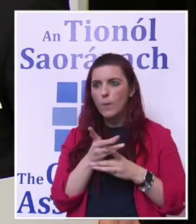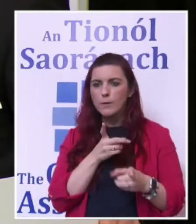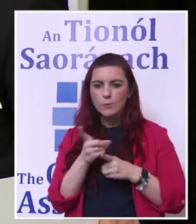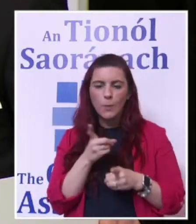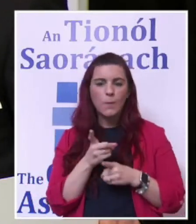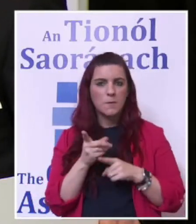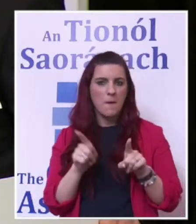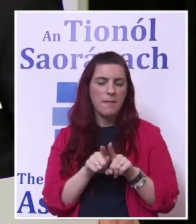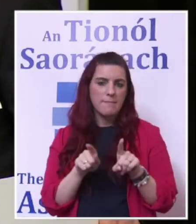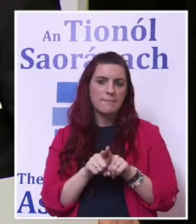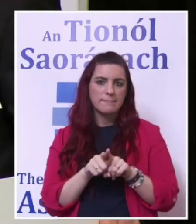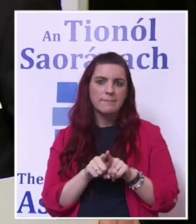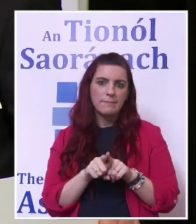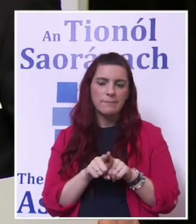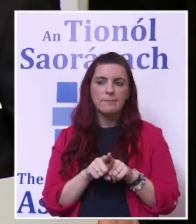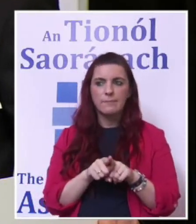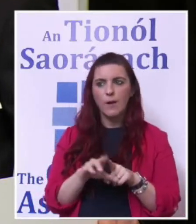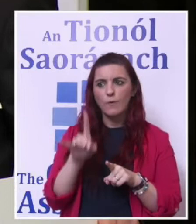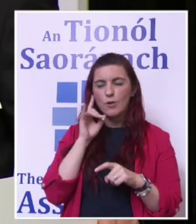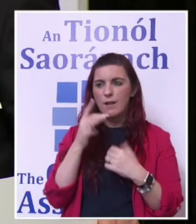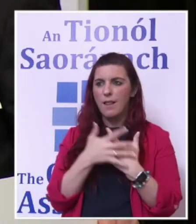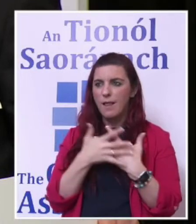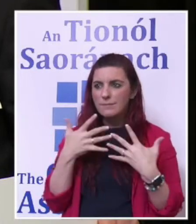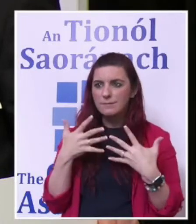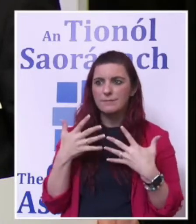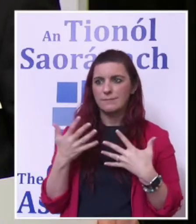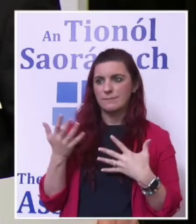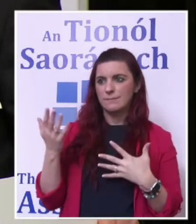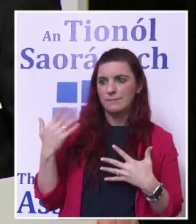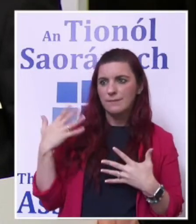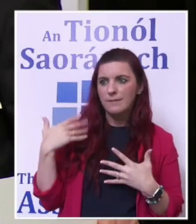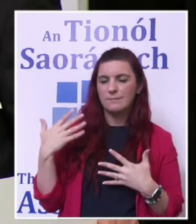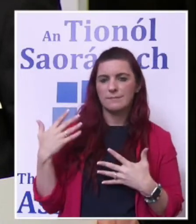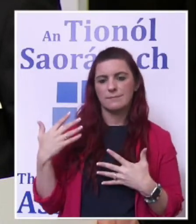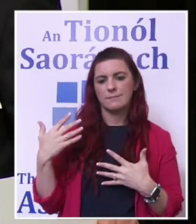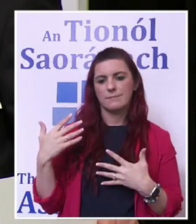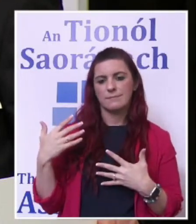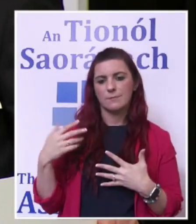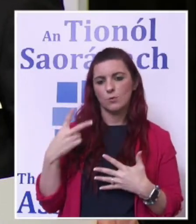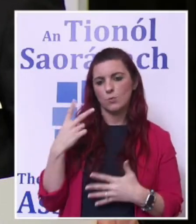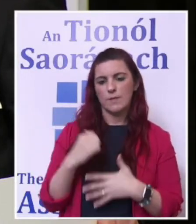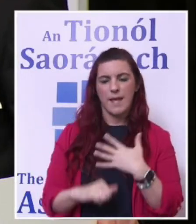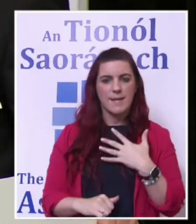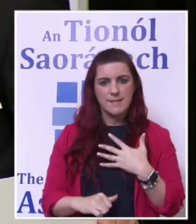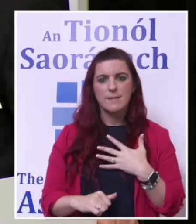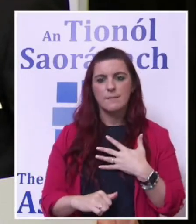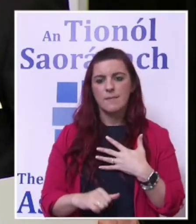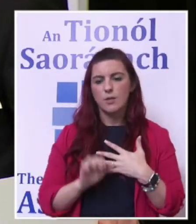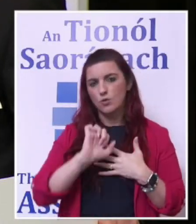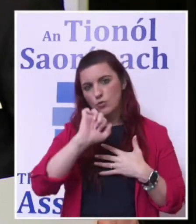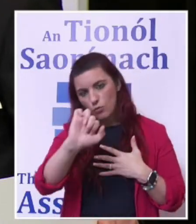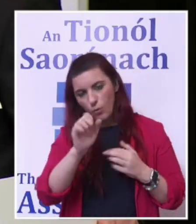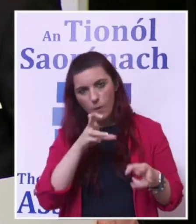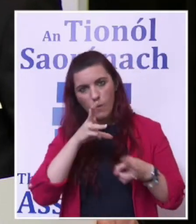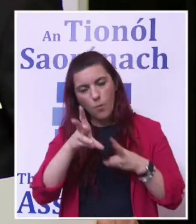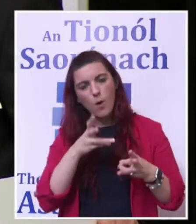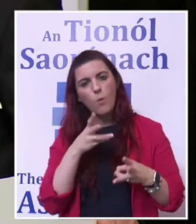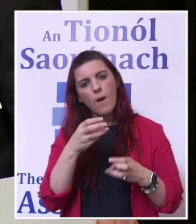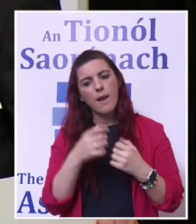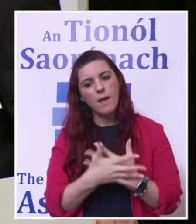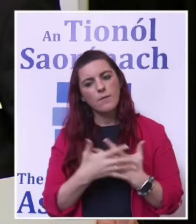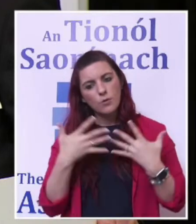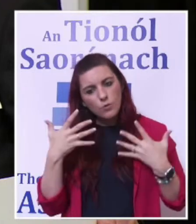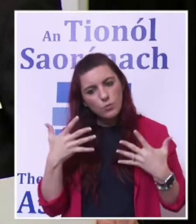transformational. We've heard often enough over the last week, 2 days that your work will have not